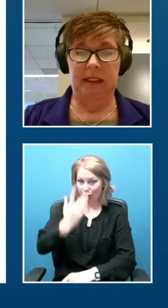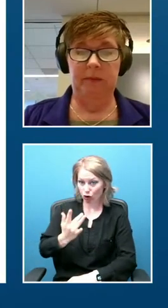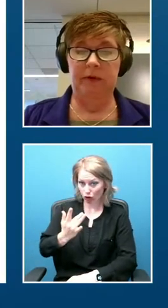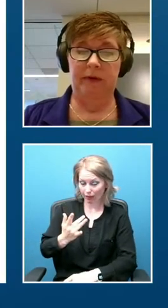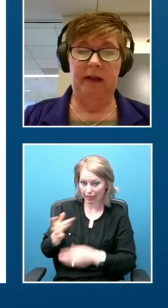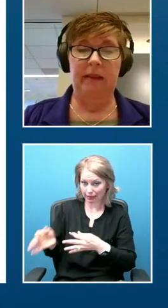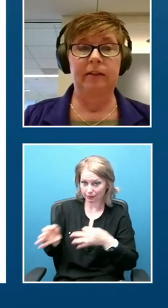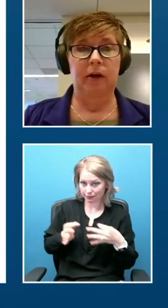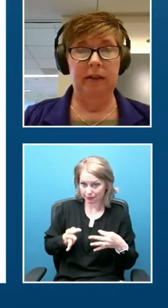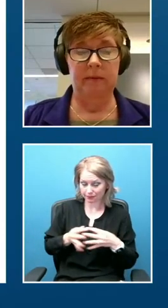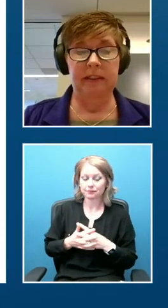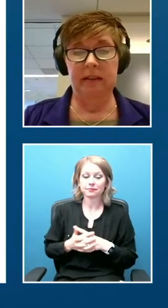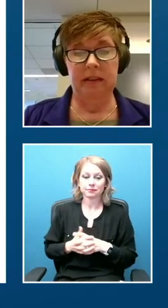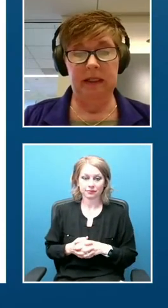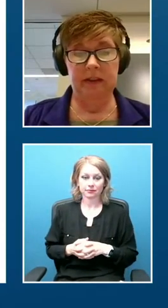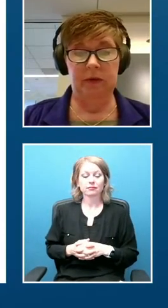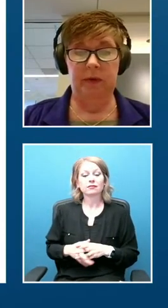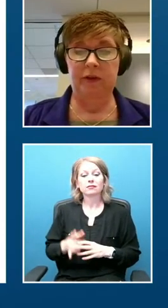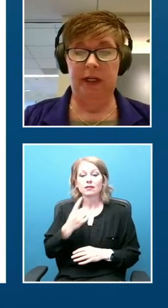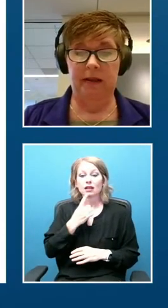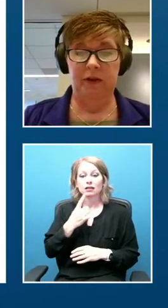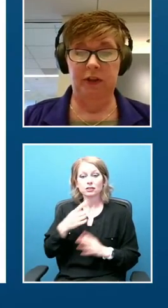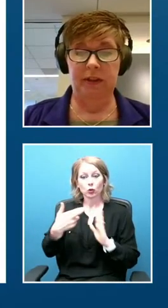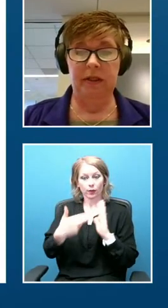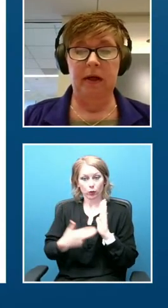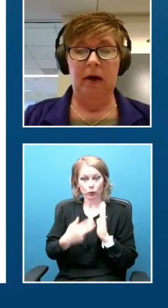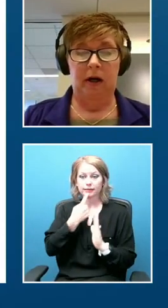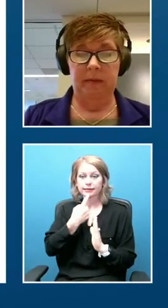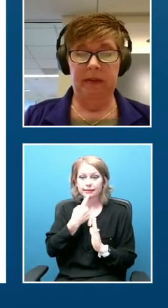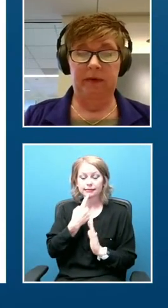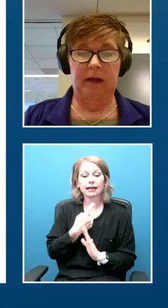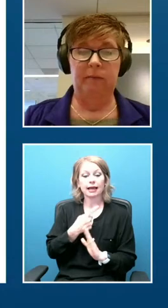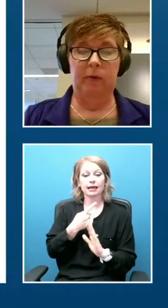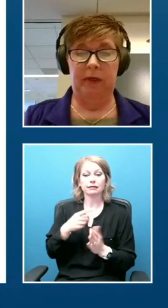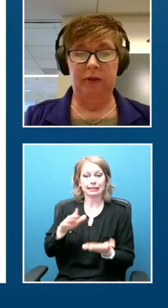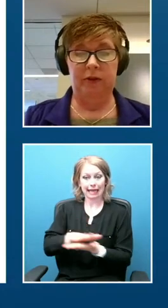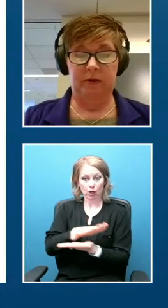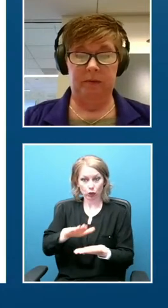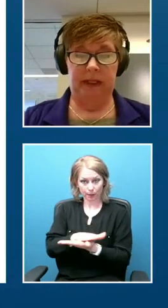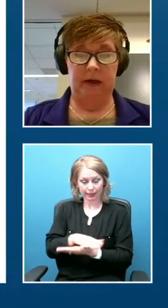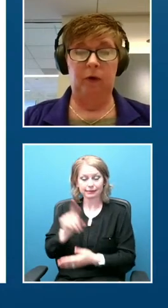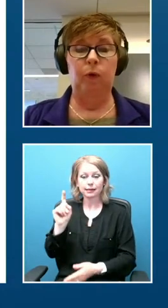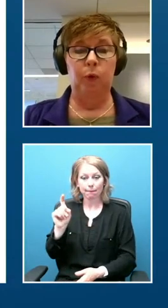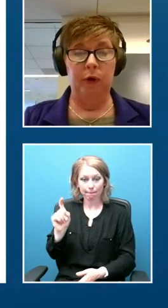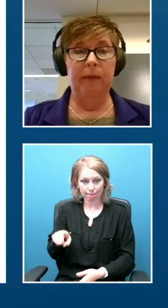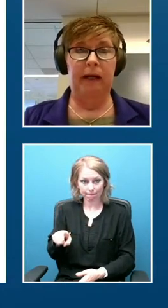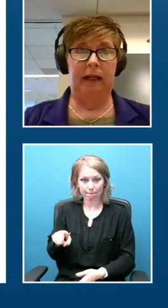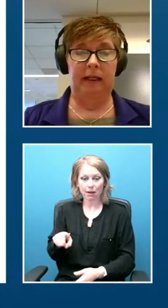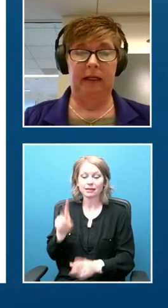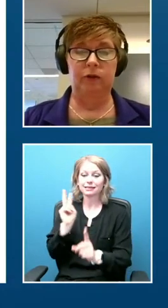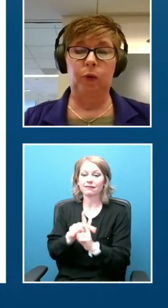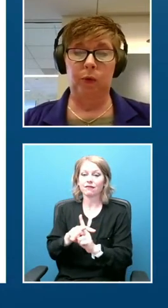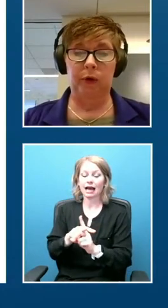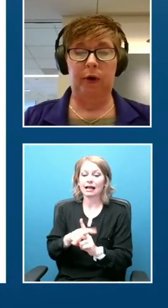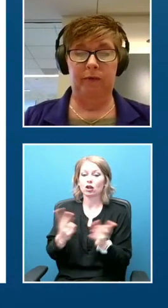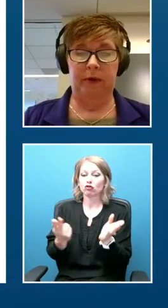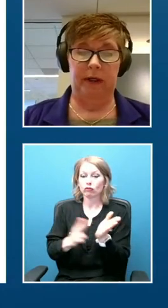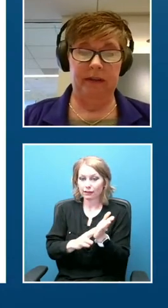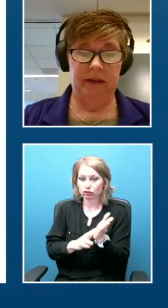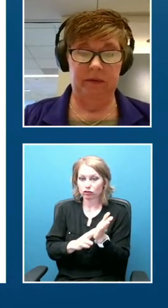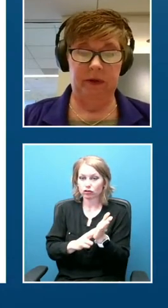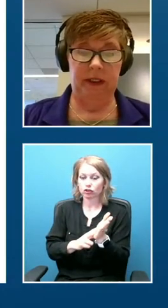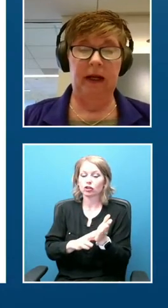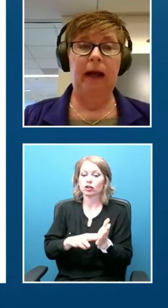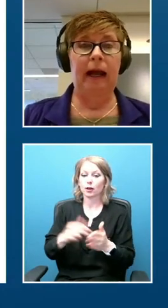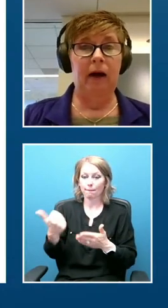this committee provide that documents in connection with challenges are to be filed by registered mail or by hand or